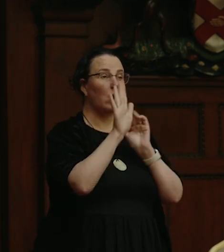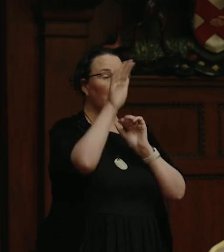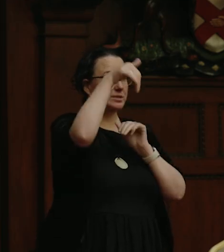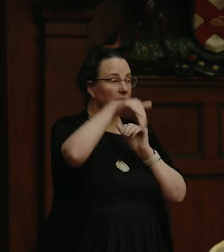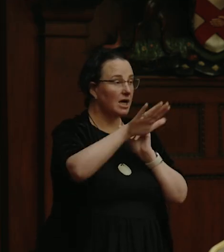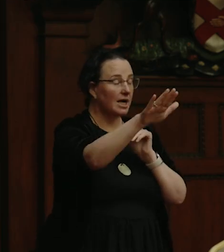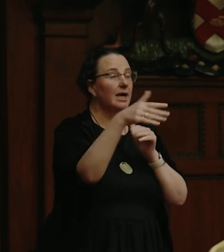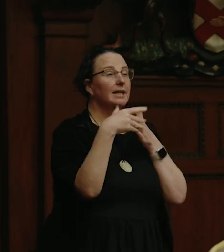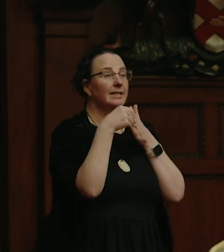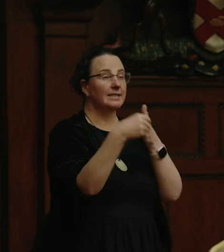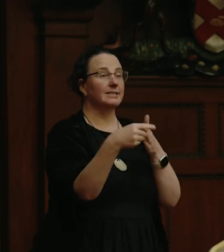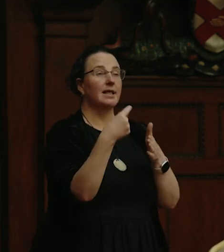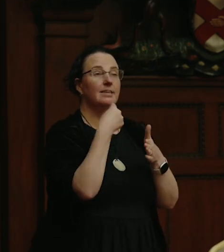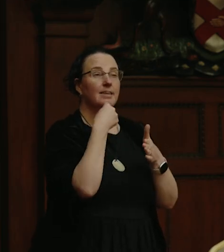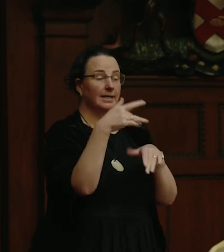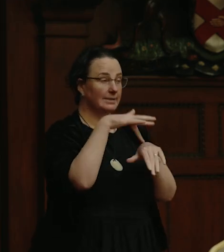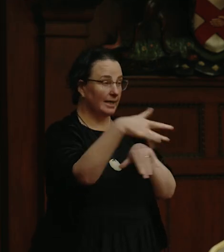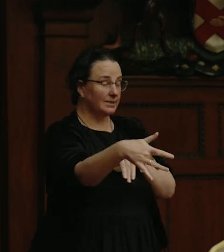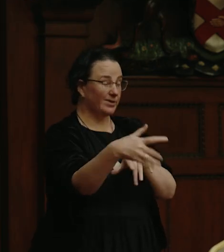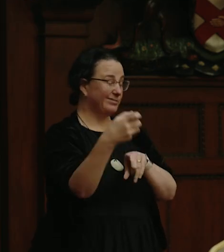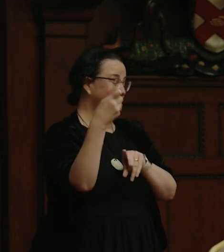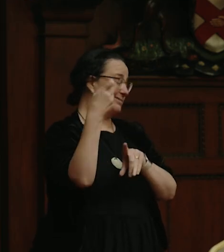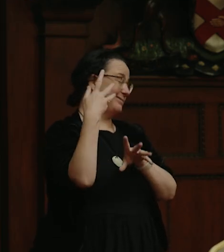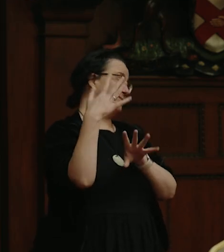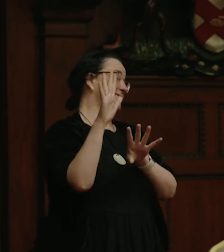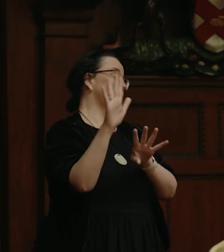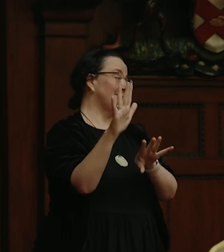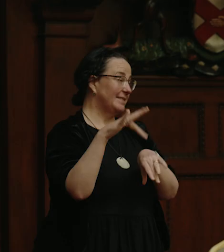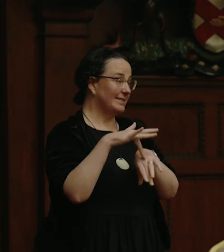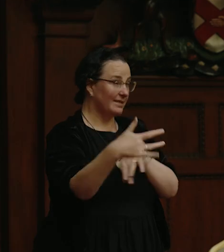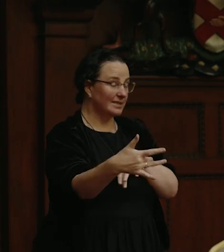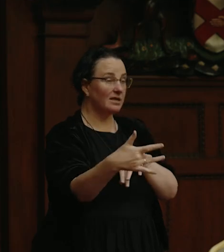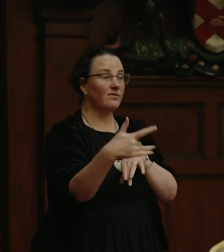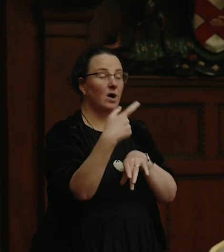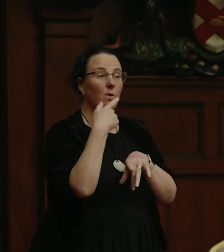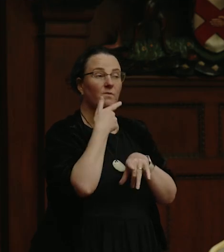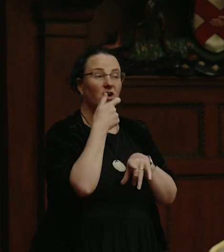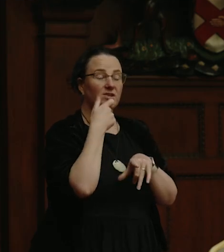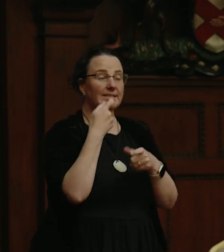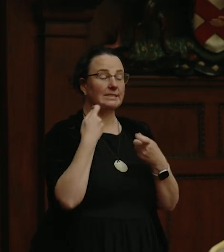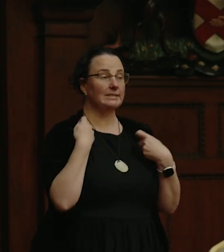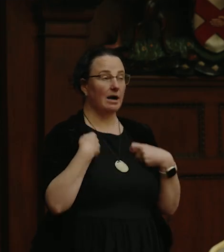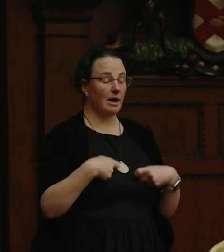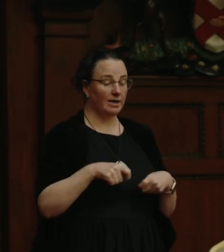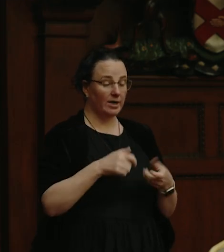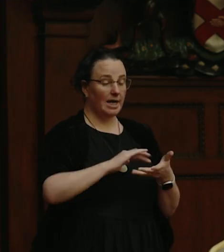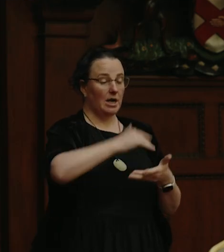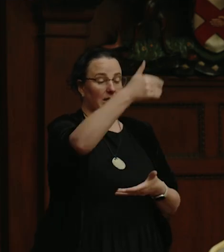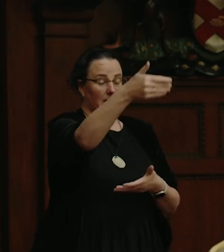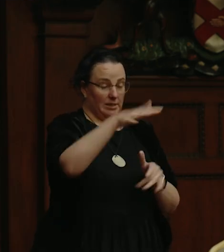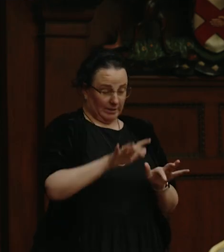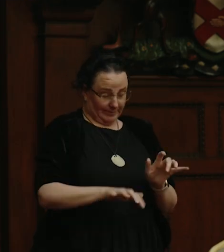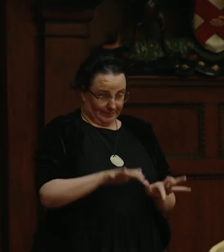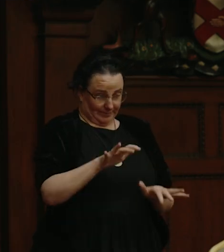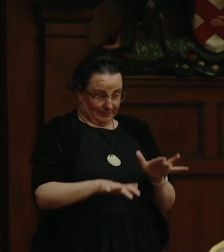light sensitivity. It's very difficult in terms of eye fatigue, especially with screen use. And these symptoms